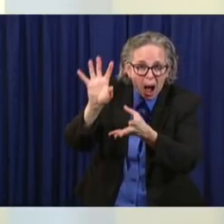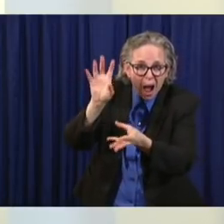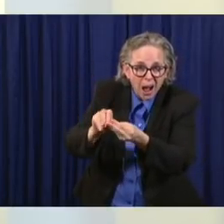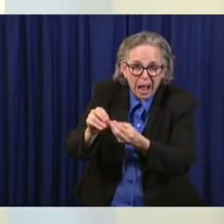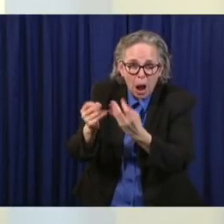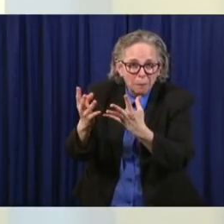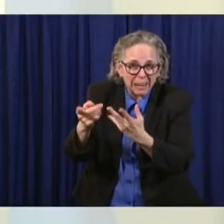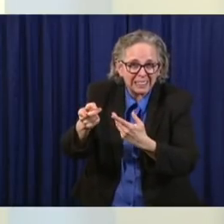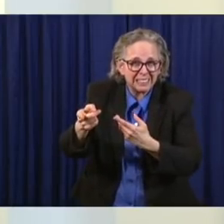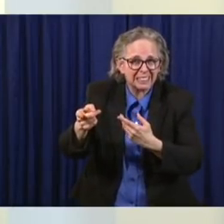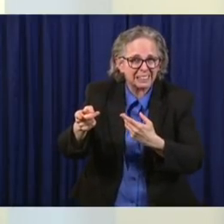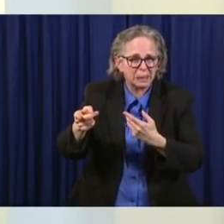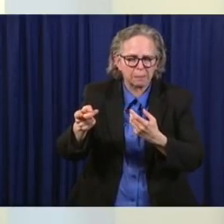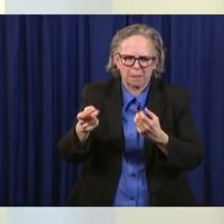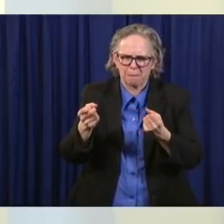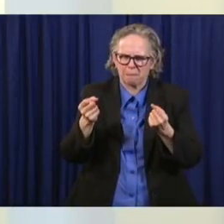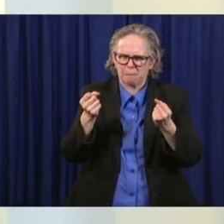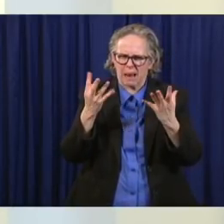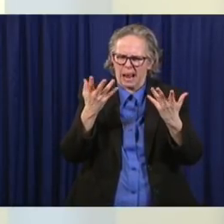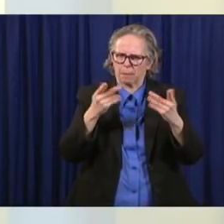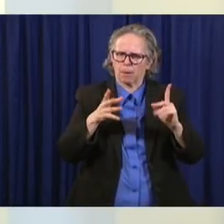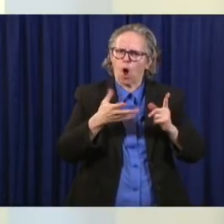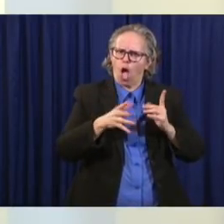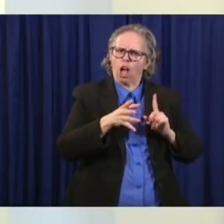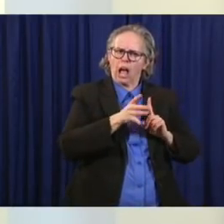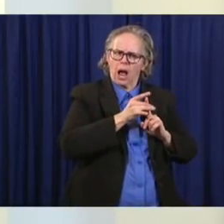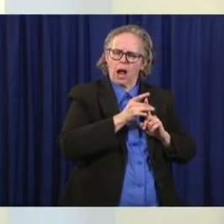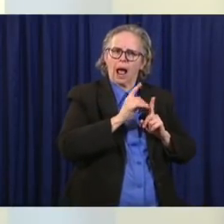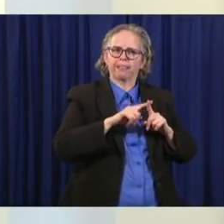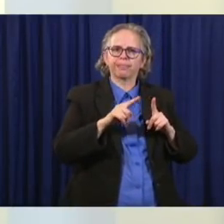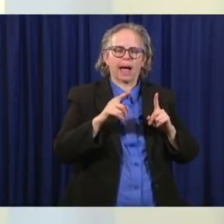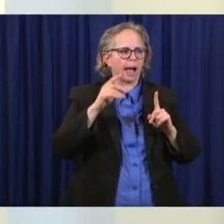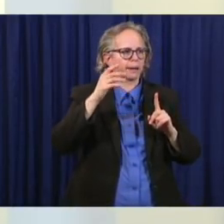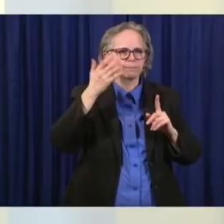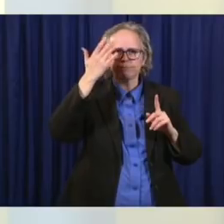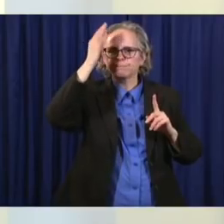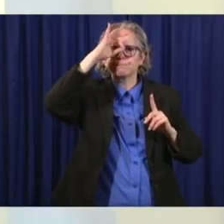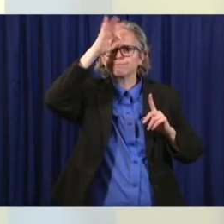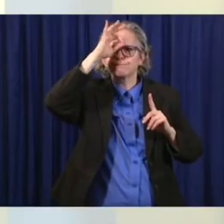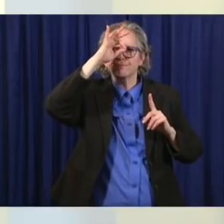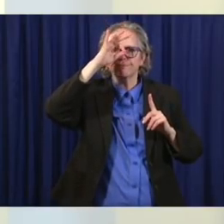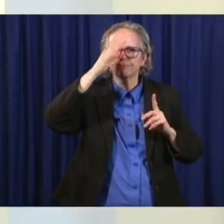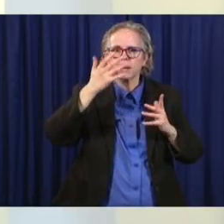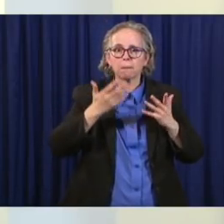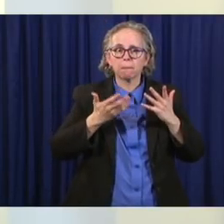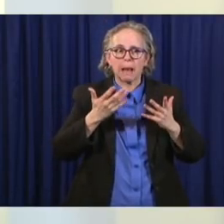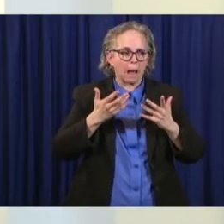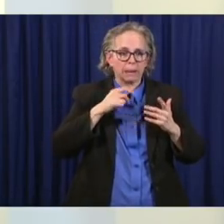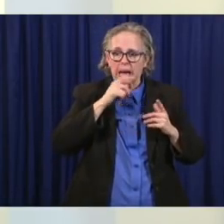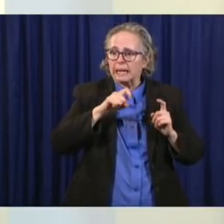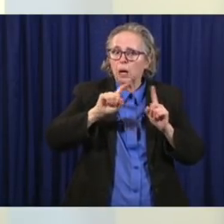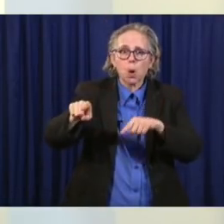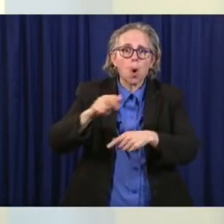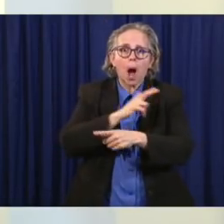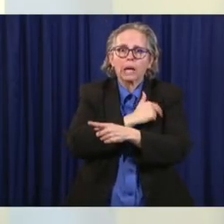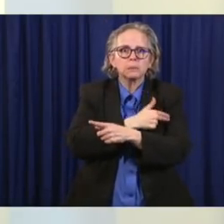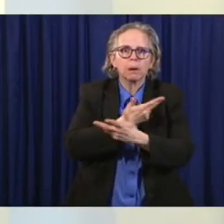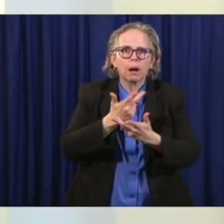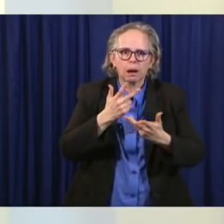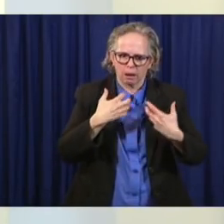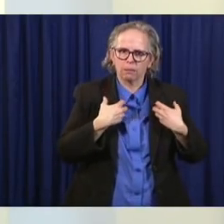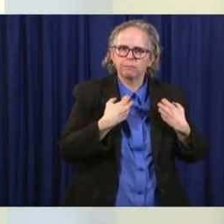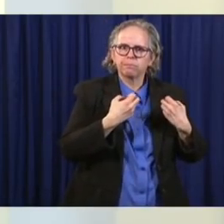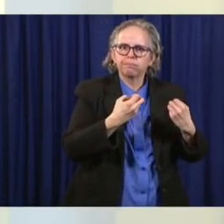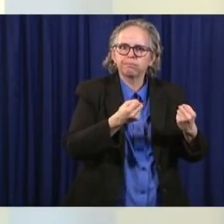so many people who have had this illness and maybe not needed hospitalization, maybe worked with a physician, but never had the opportunity